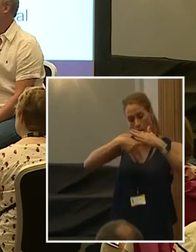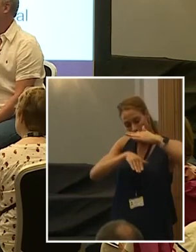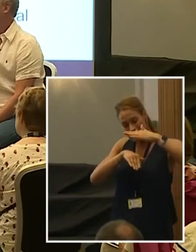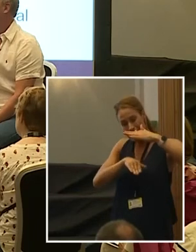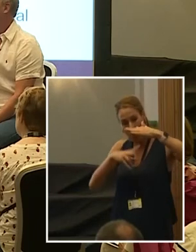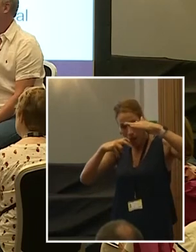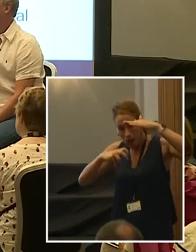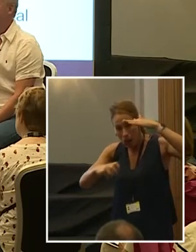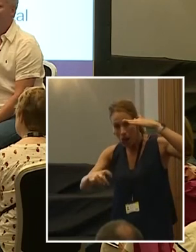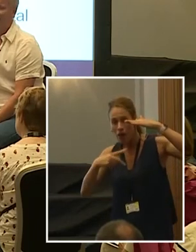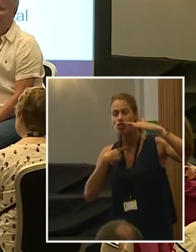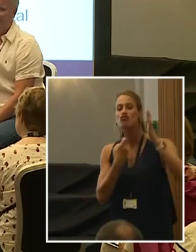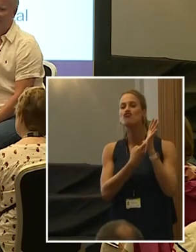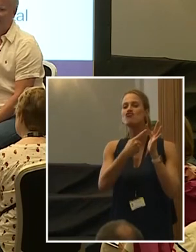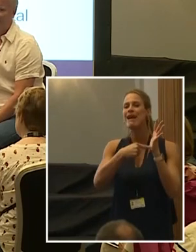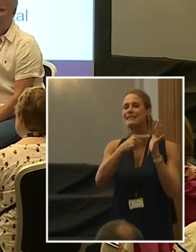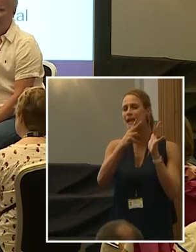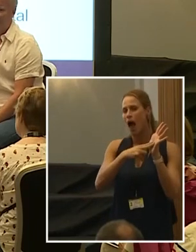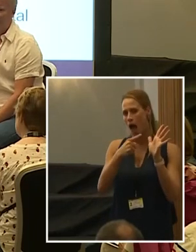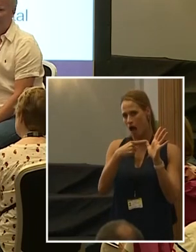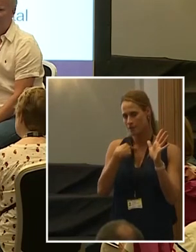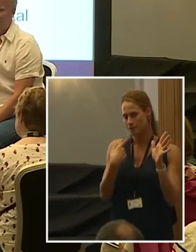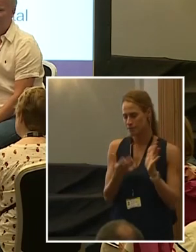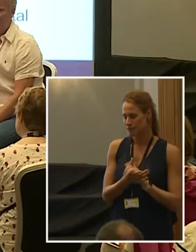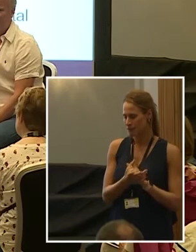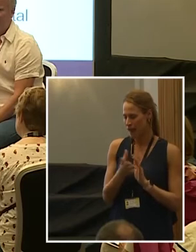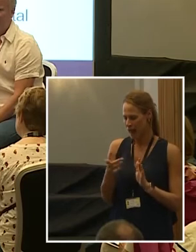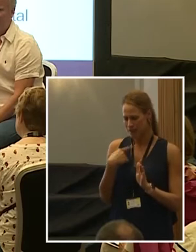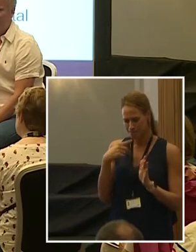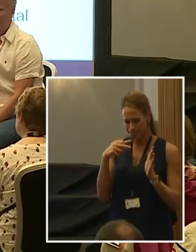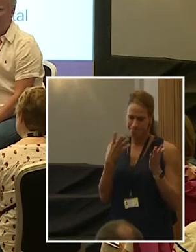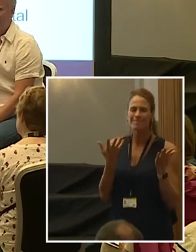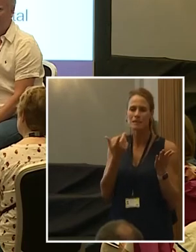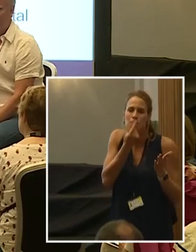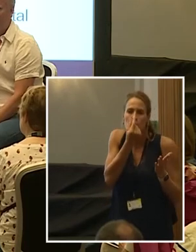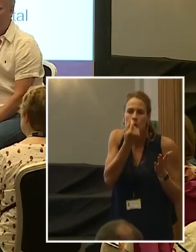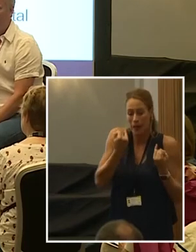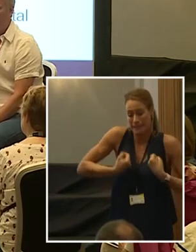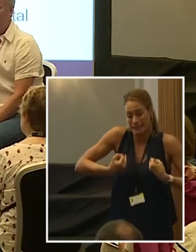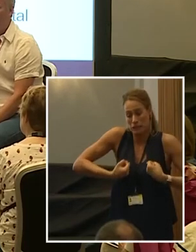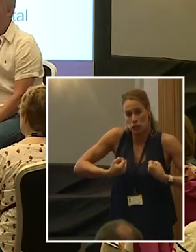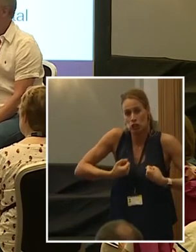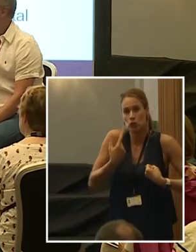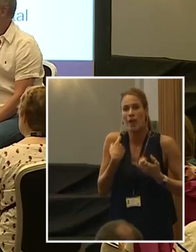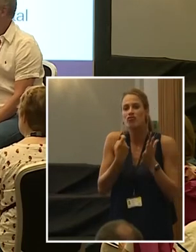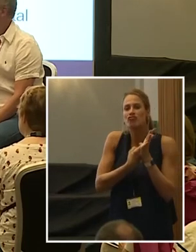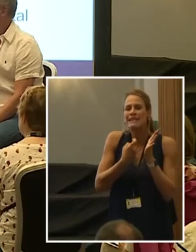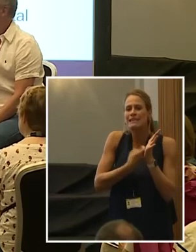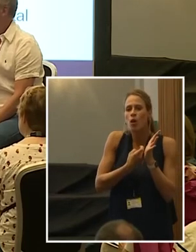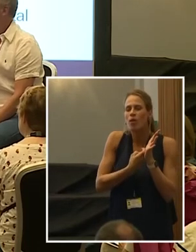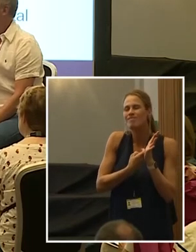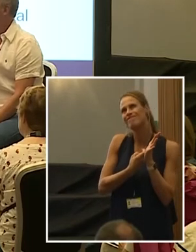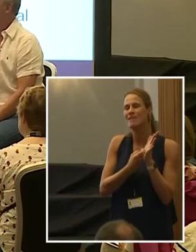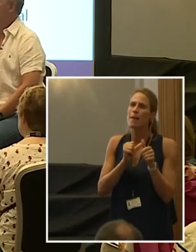idea there being in conditions where the retinal pigment epithelium, so the best way I